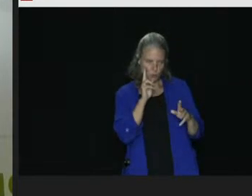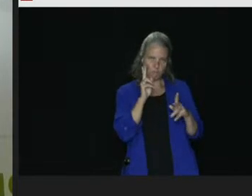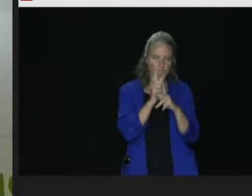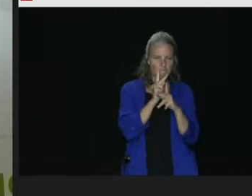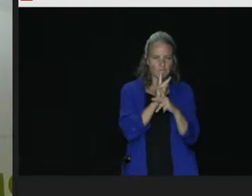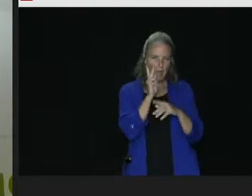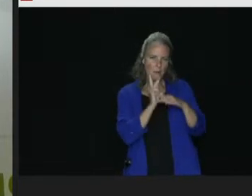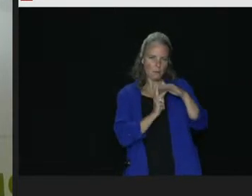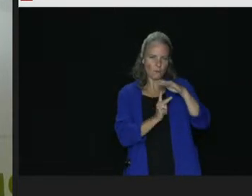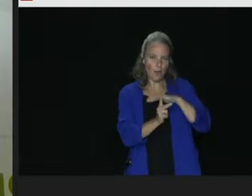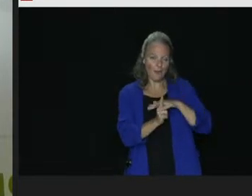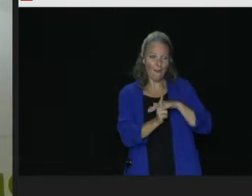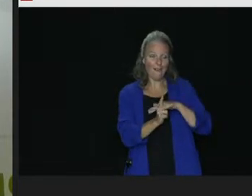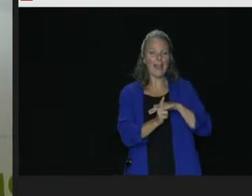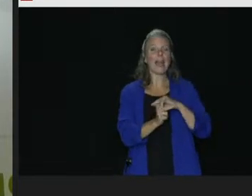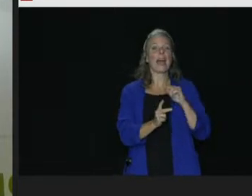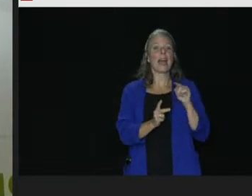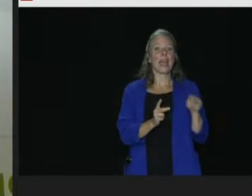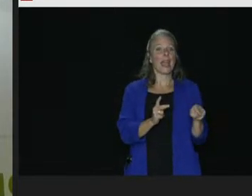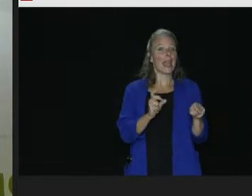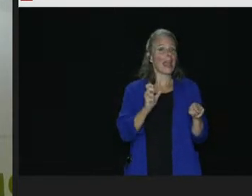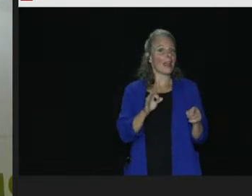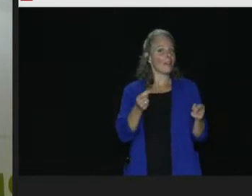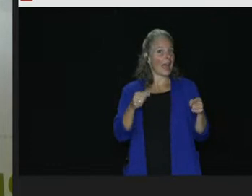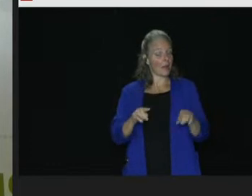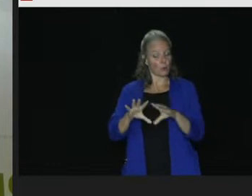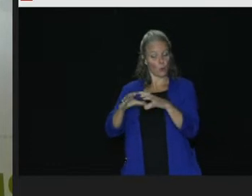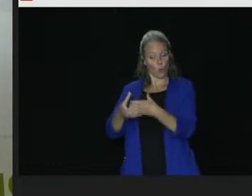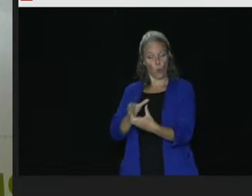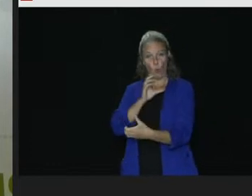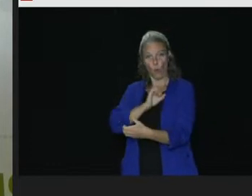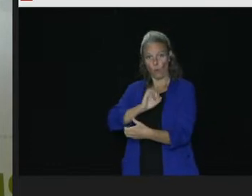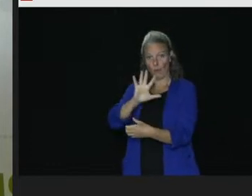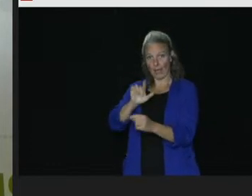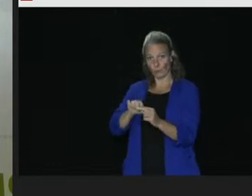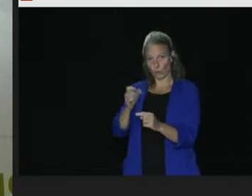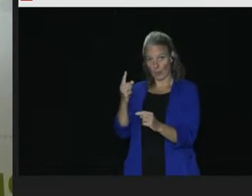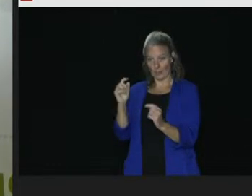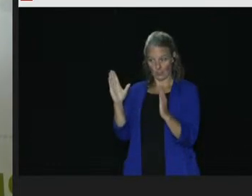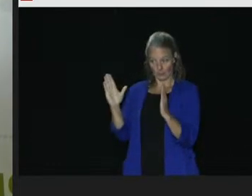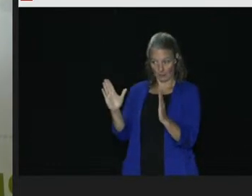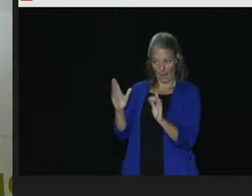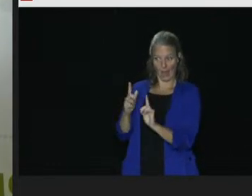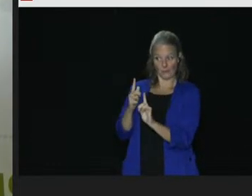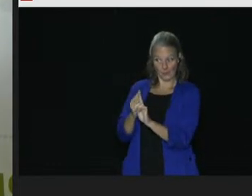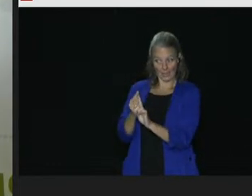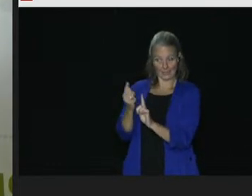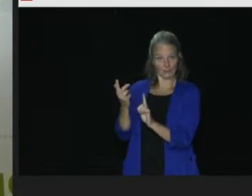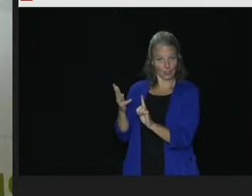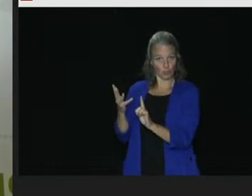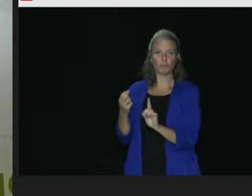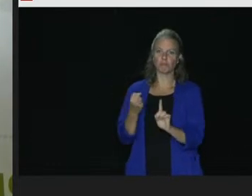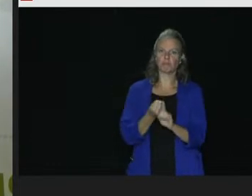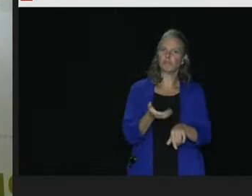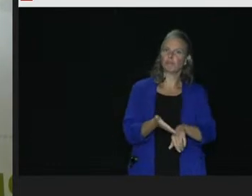that if you have kids age 5 to 11 vaccinated, it will make a